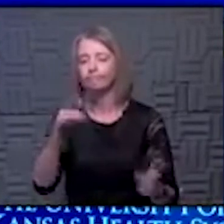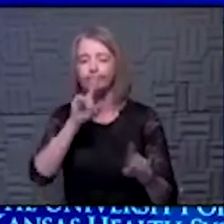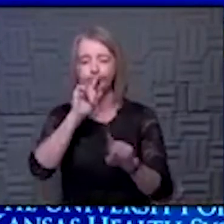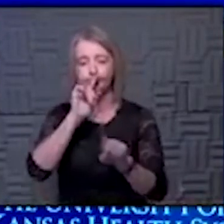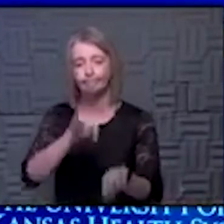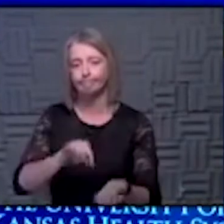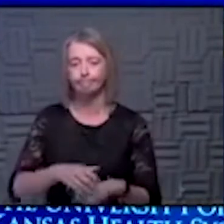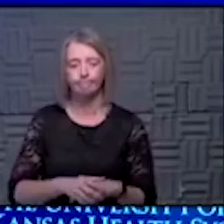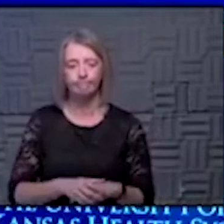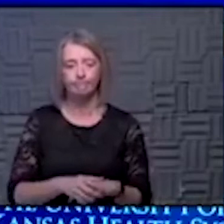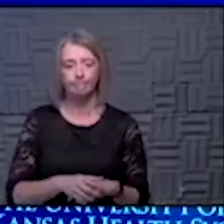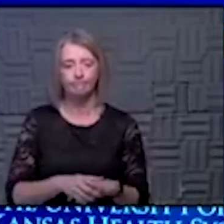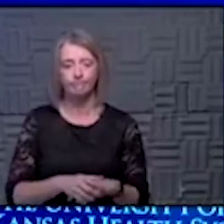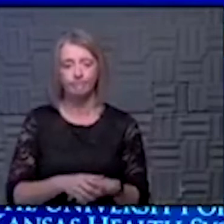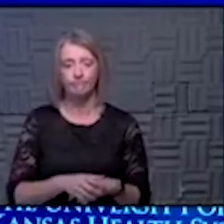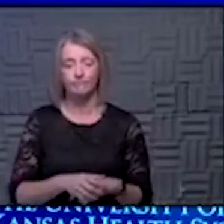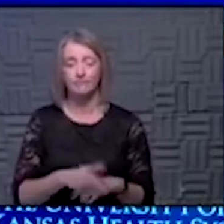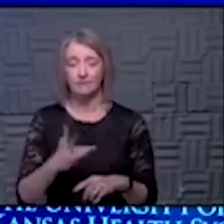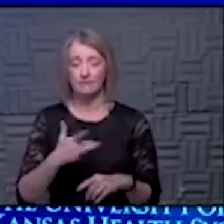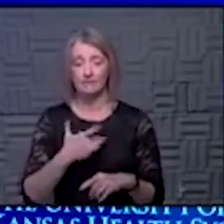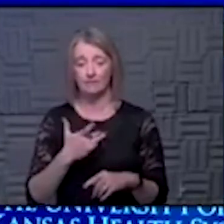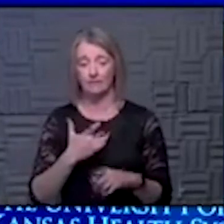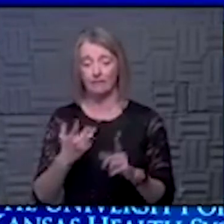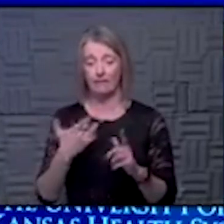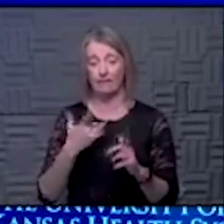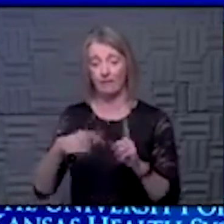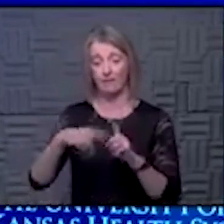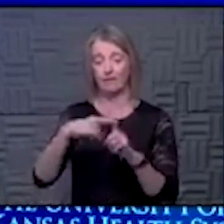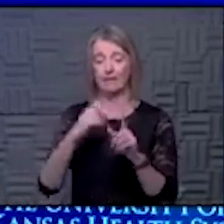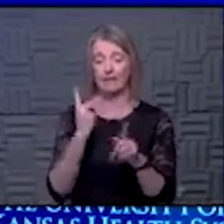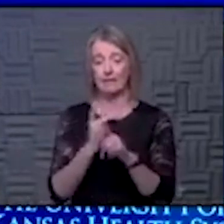And so treat everyone like they were positive.